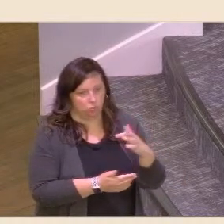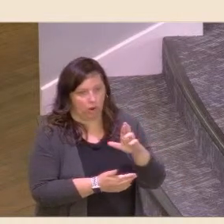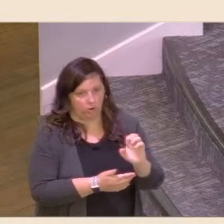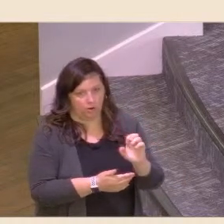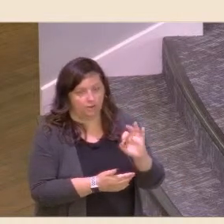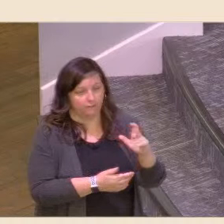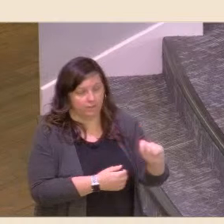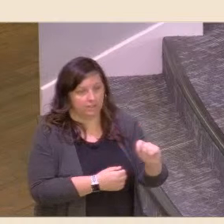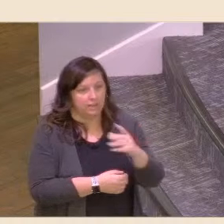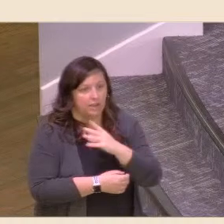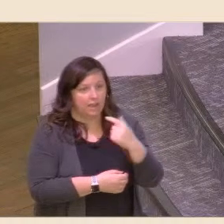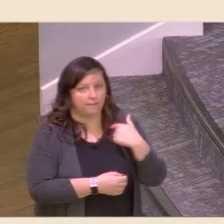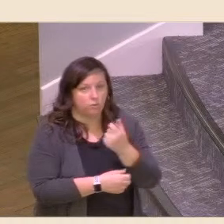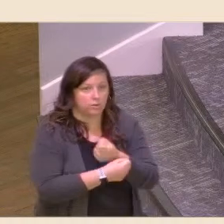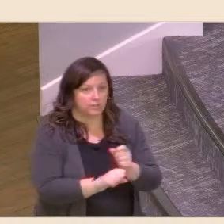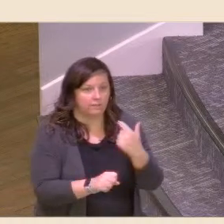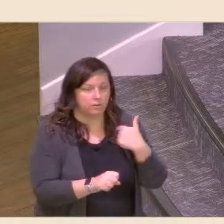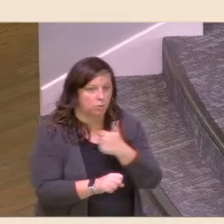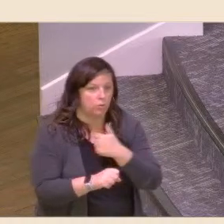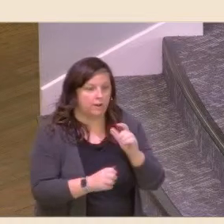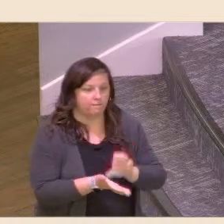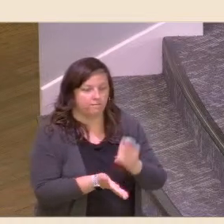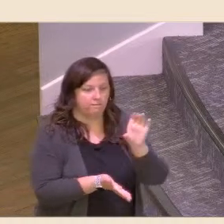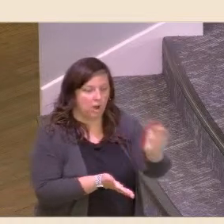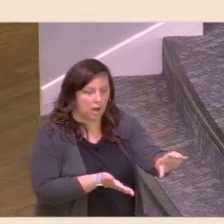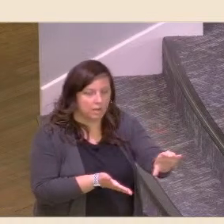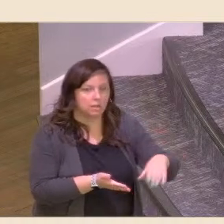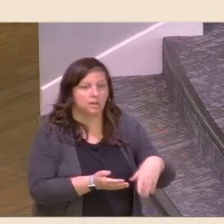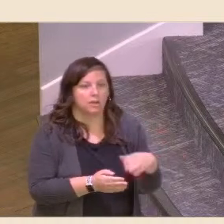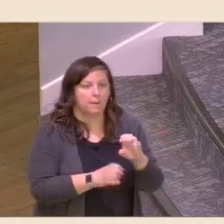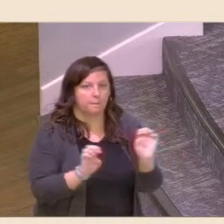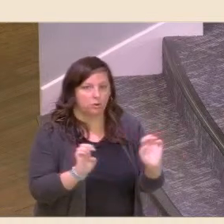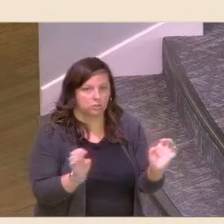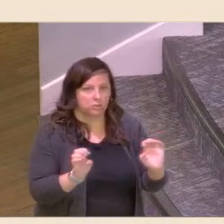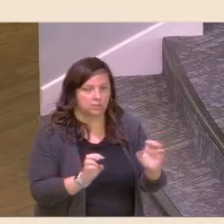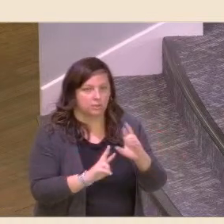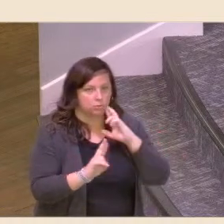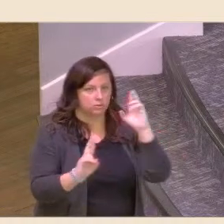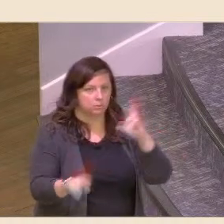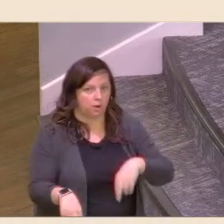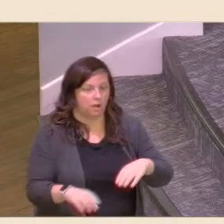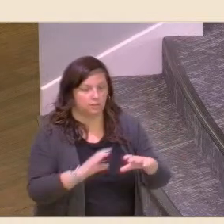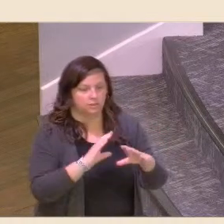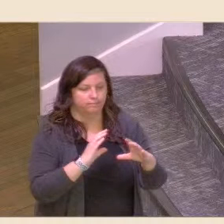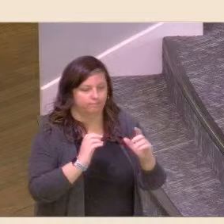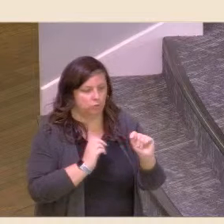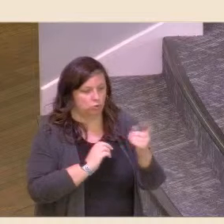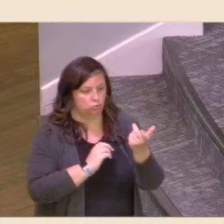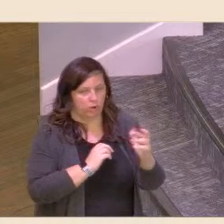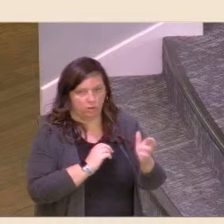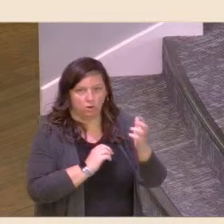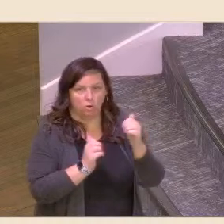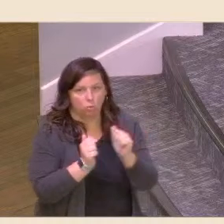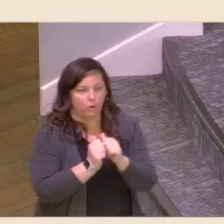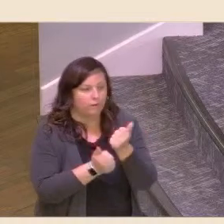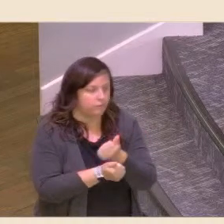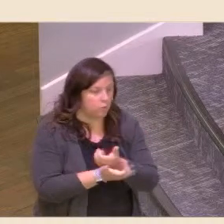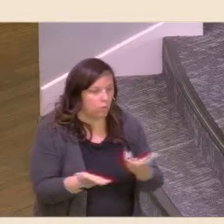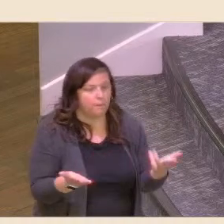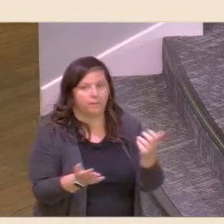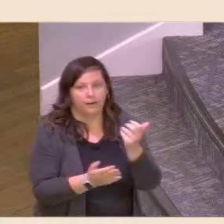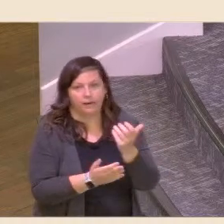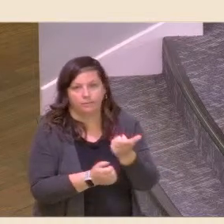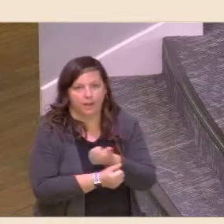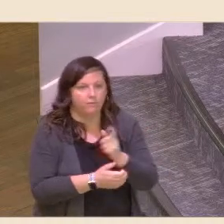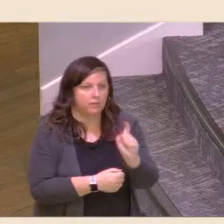of like an emergency response unit, a trailer that's going to be fully packed with equipment needed to react to a crisis.